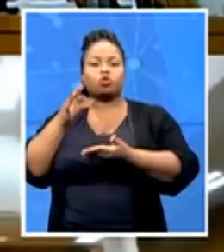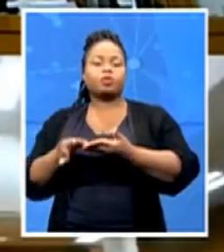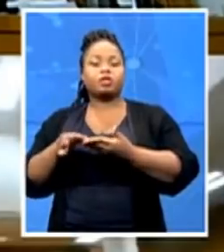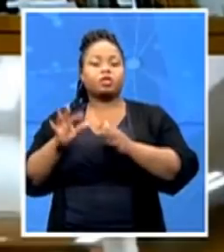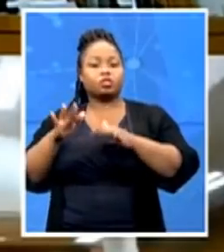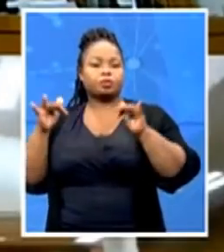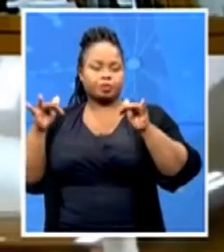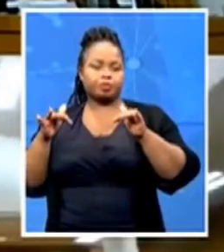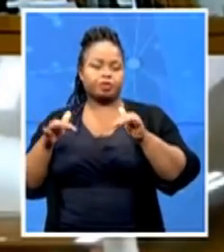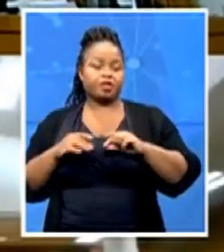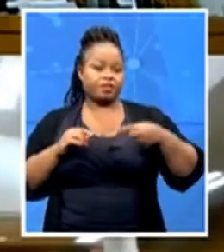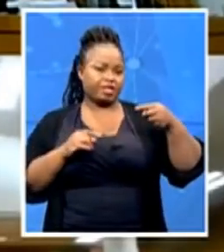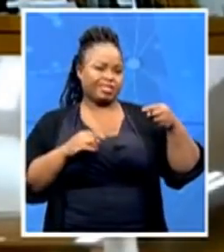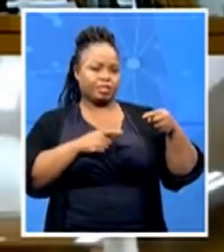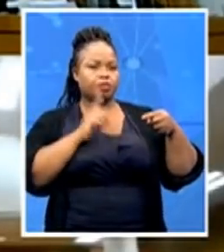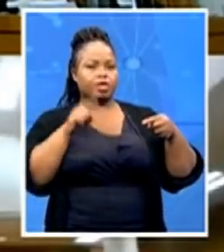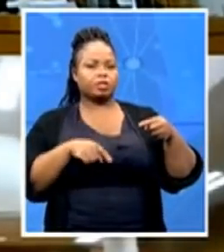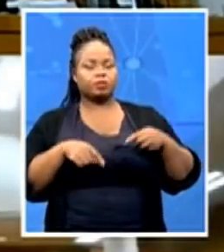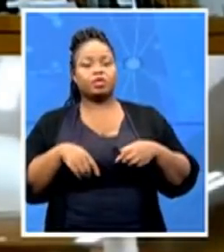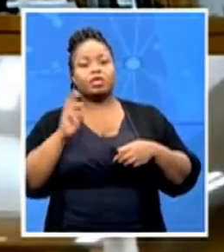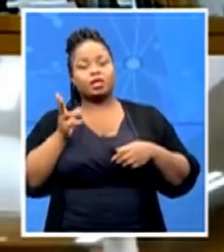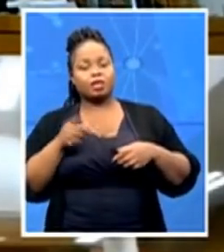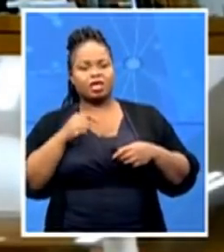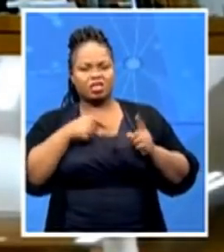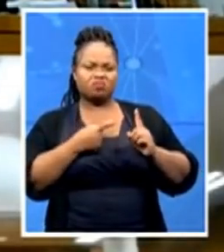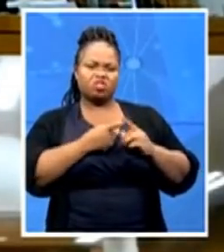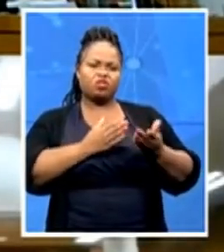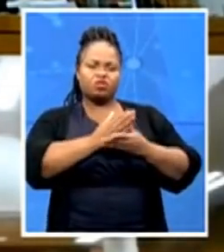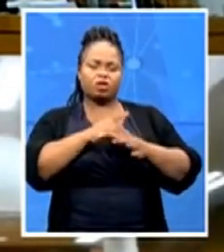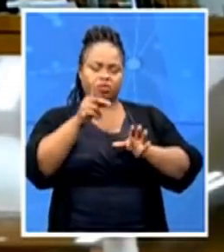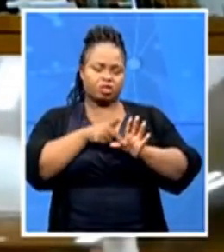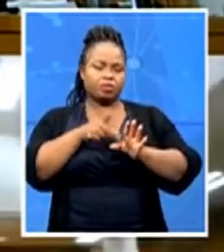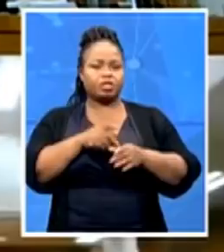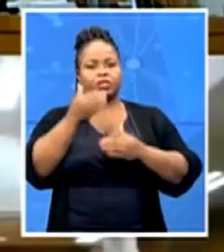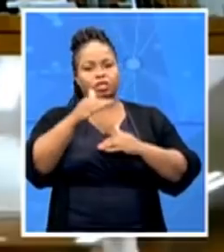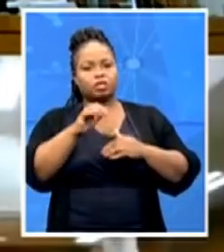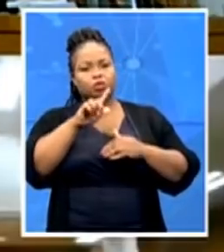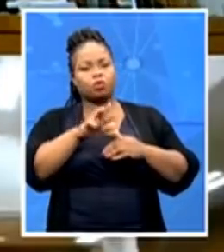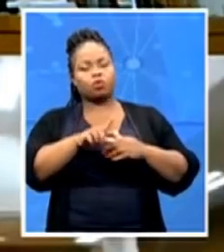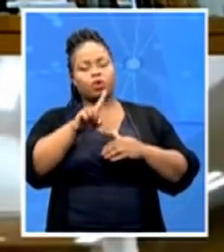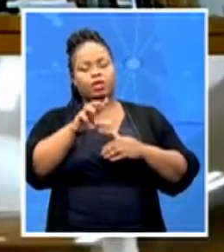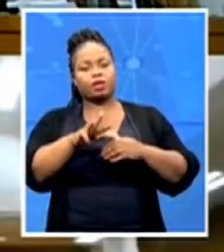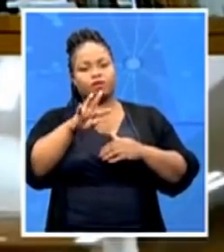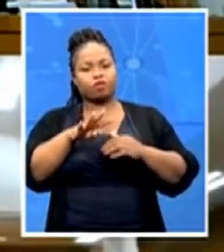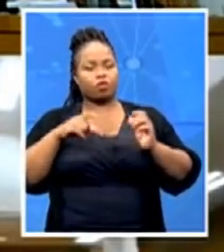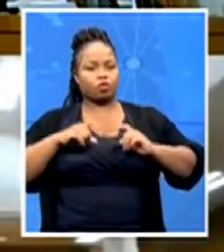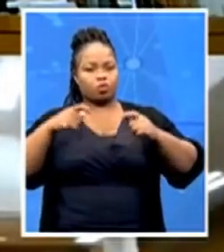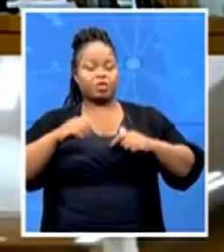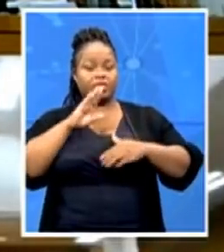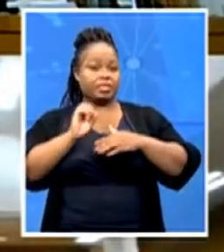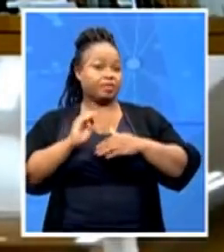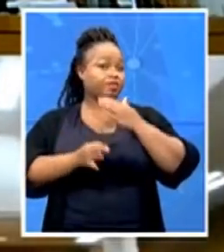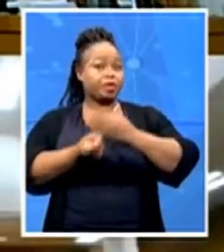to participate in a Section 194 committee if that arises. The process